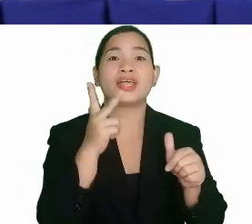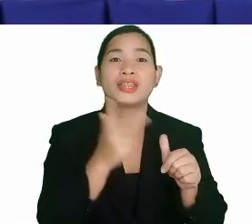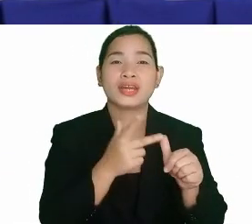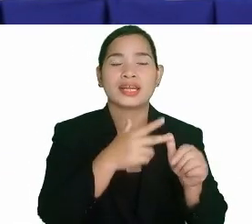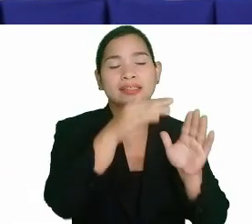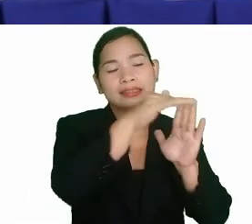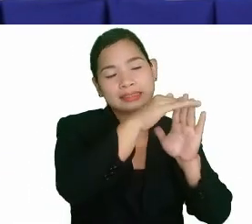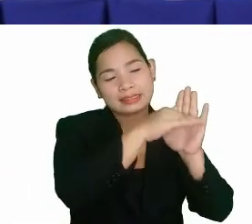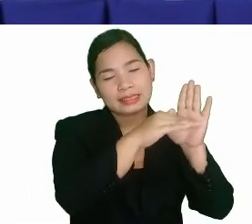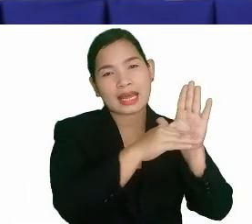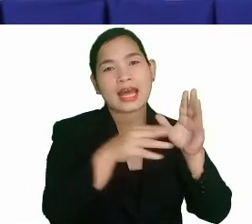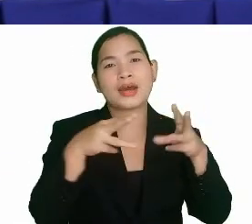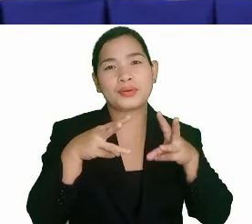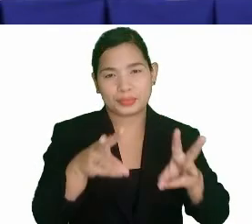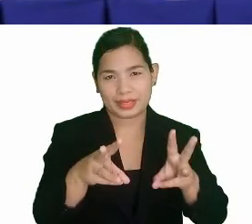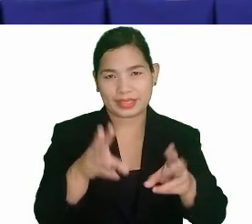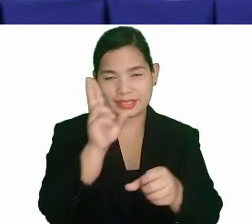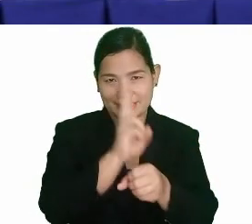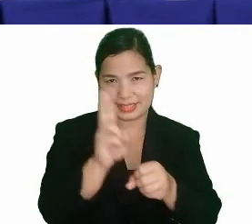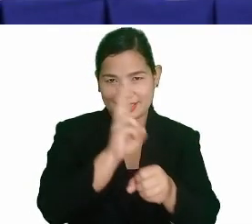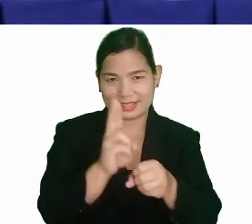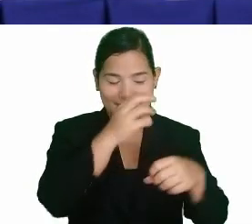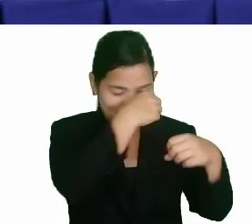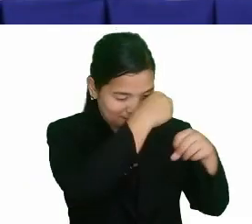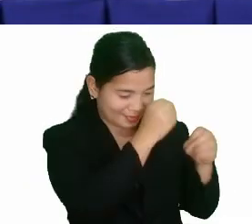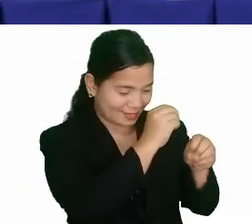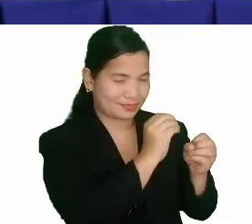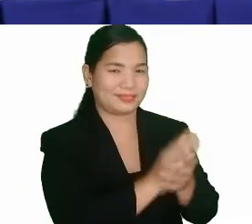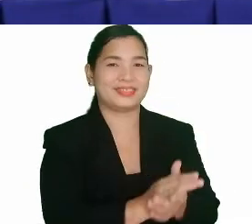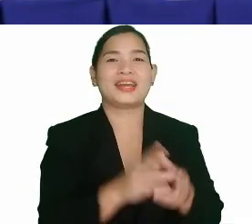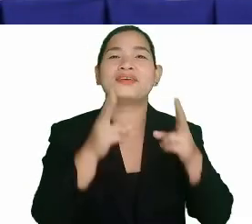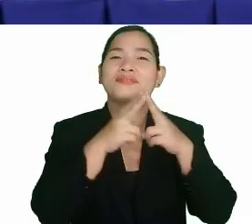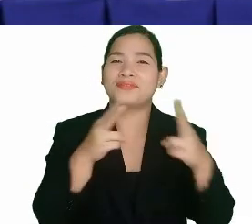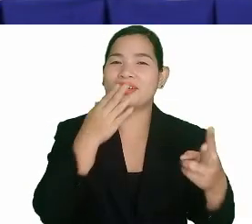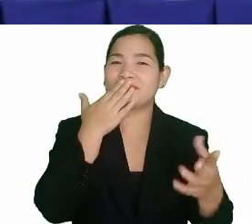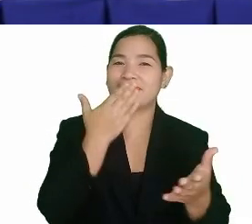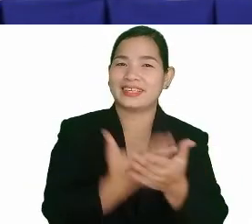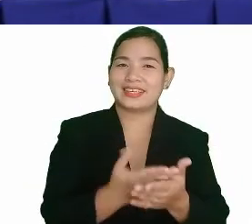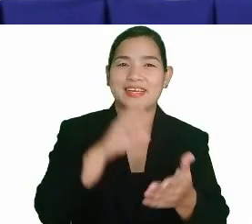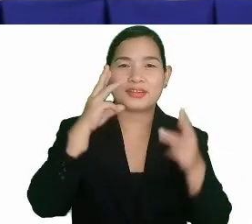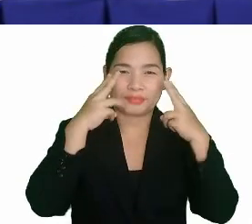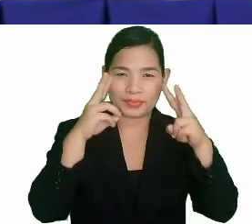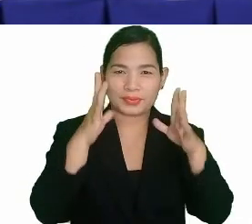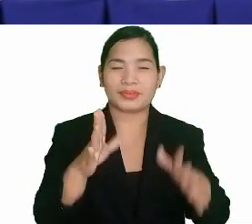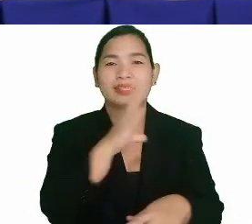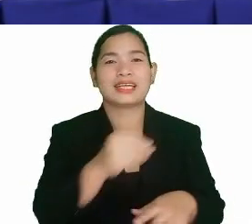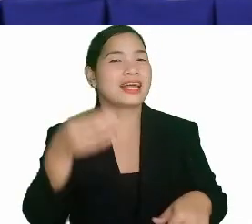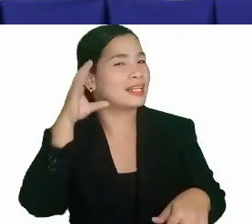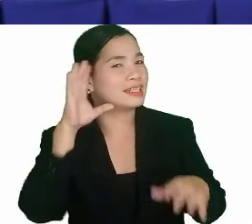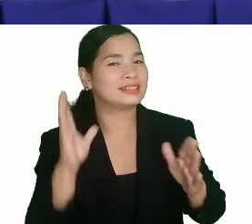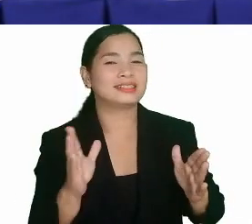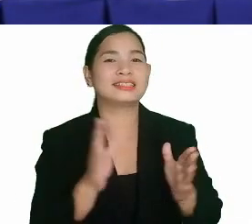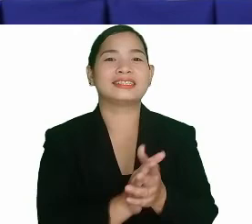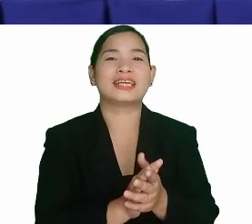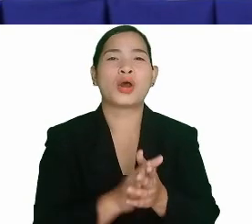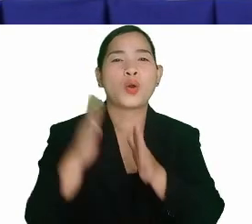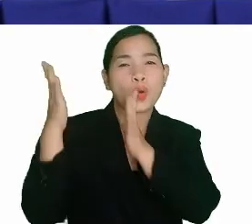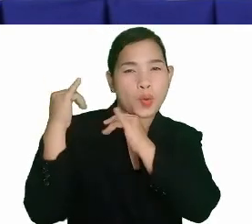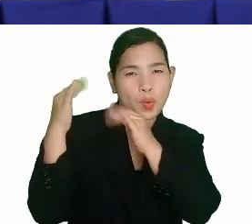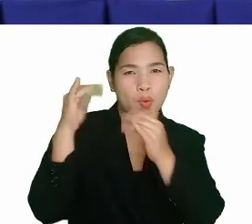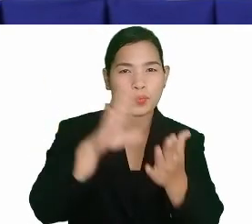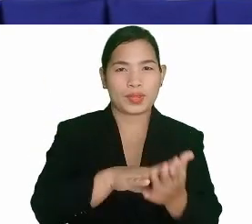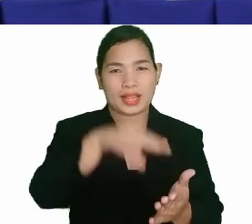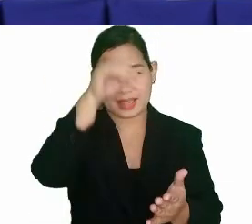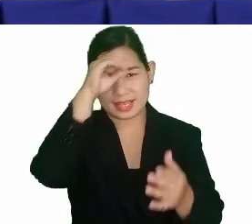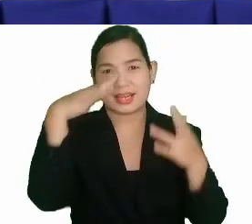properly. Good job, dear viewers and listeners! I hope you have learned an interesting lesson